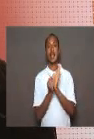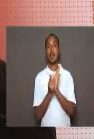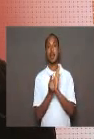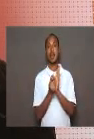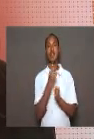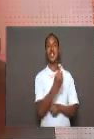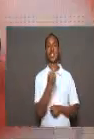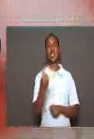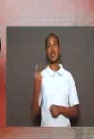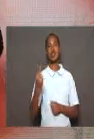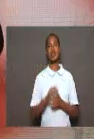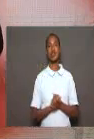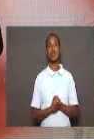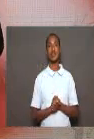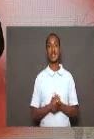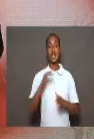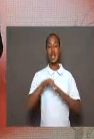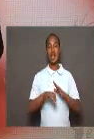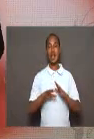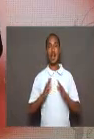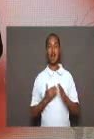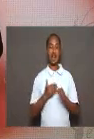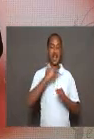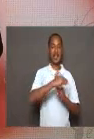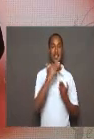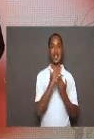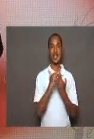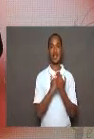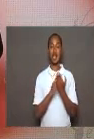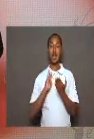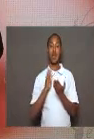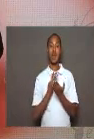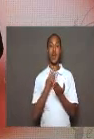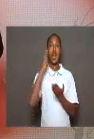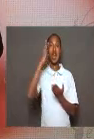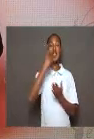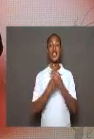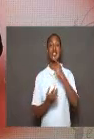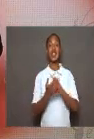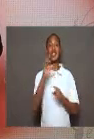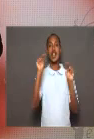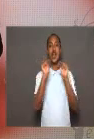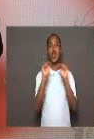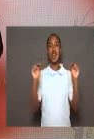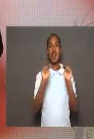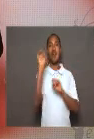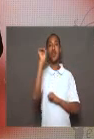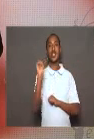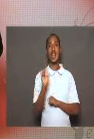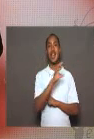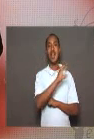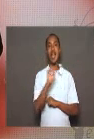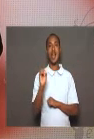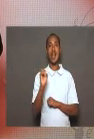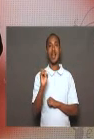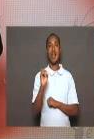examples of each. In our next lesson, we will discuss neutral oxides